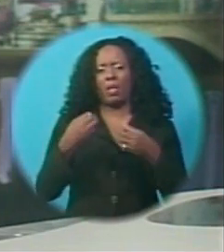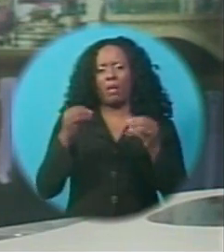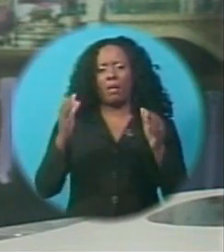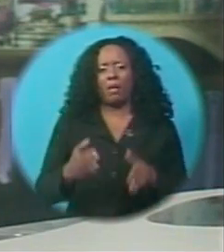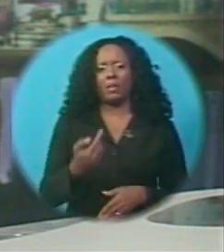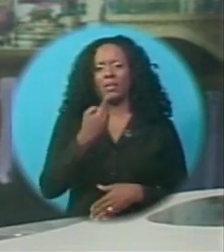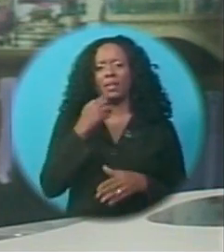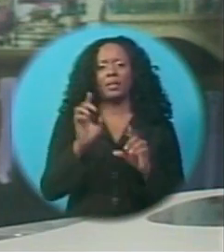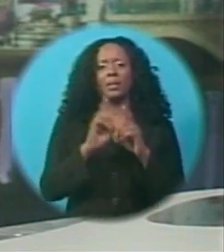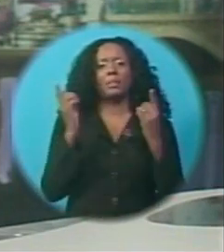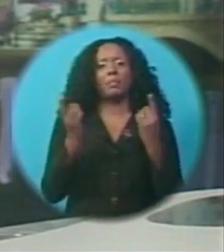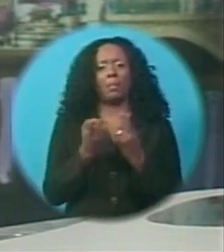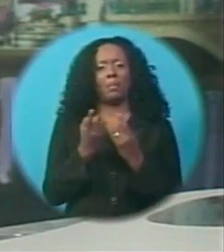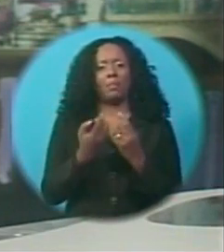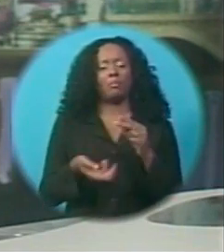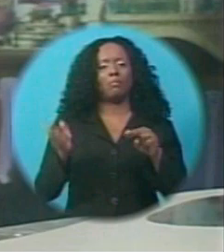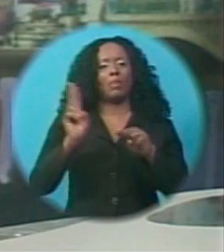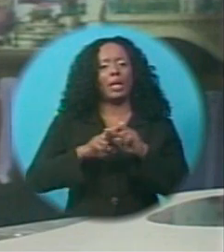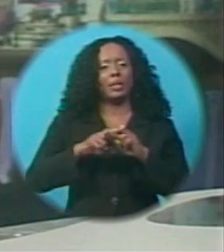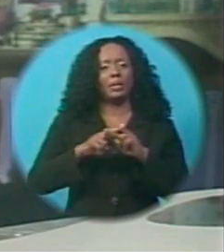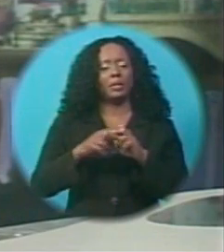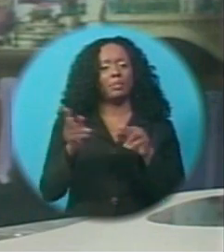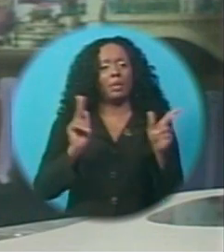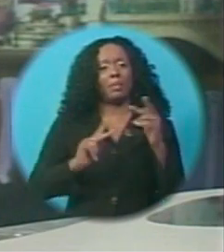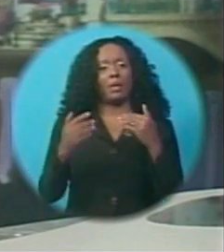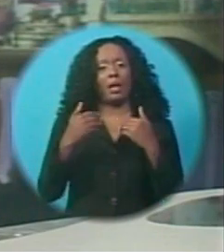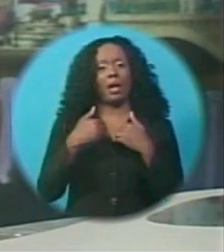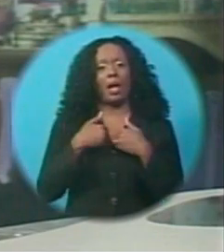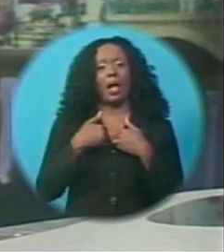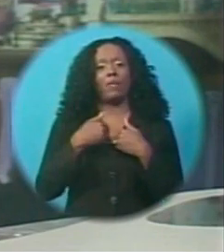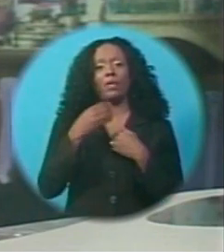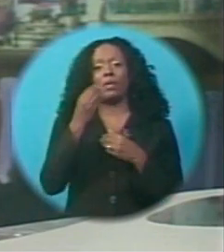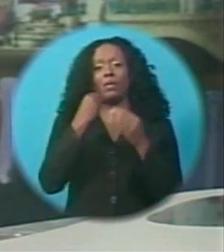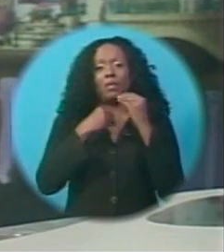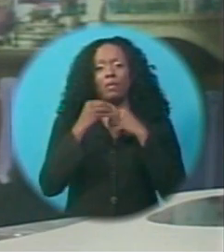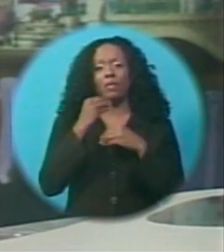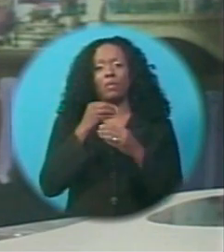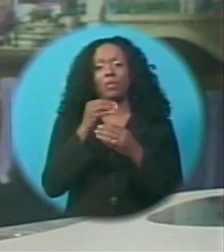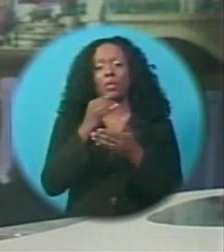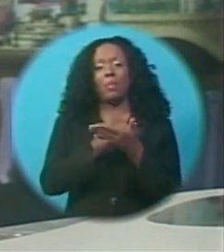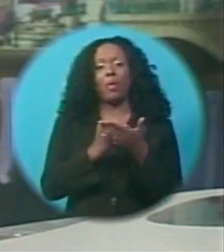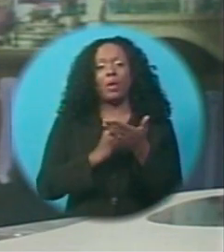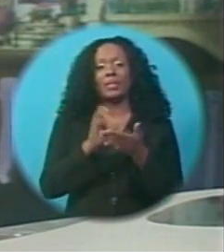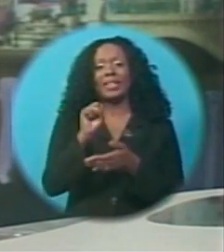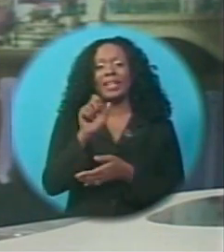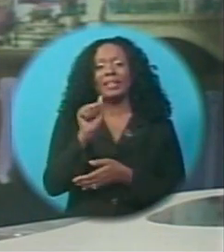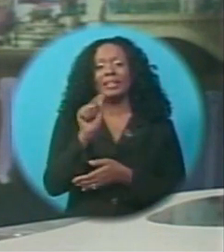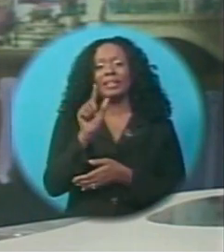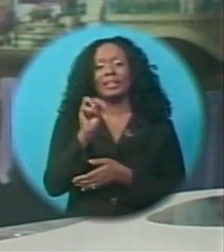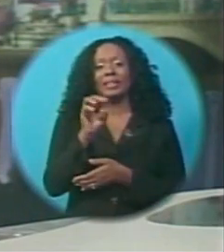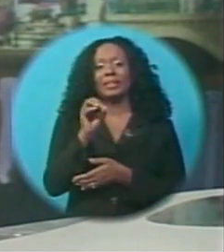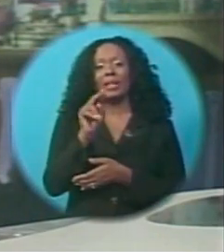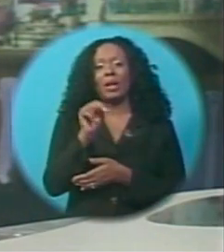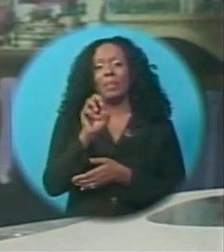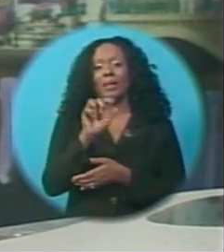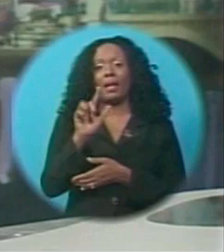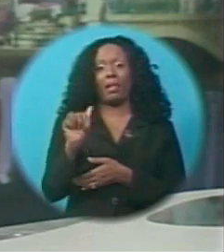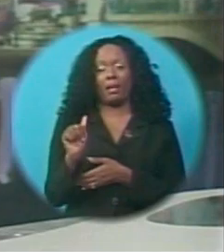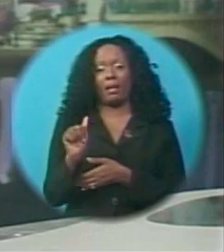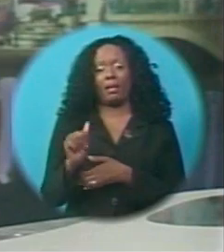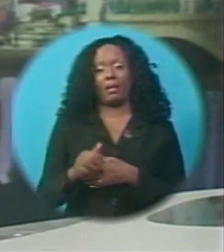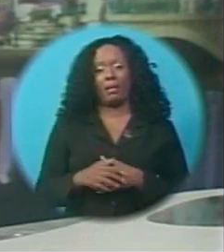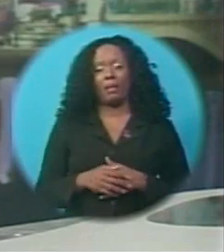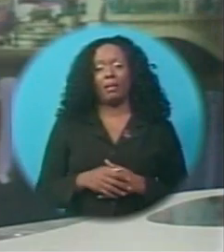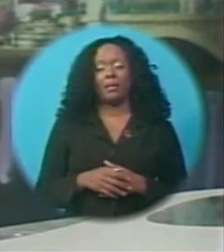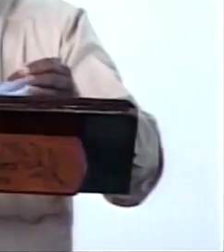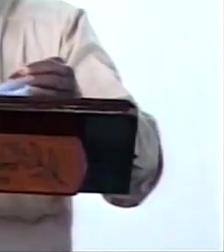to add value to your service so that when someone walks up to your business, they can say, wow, I can eat here. Meanwhile,